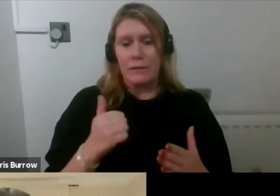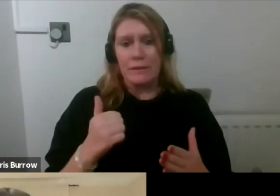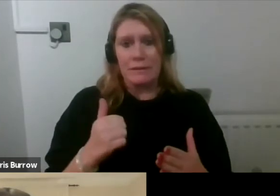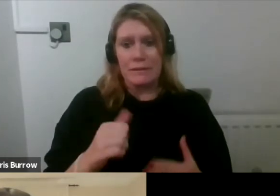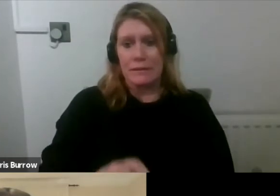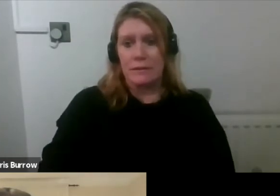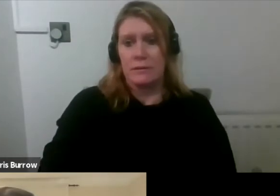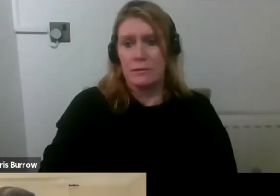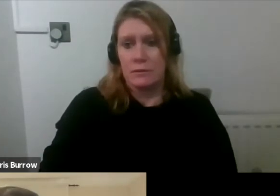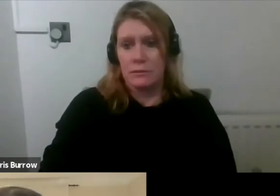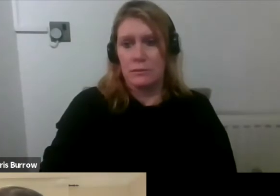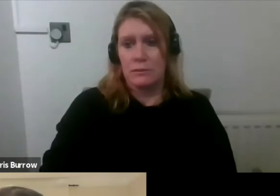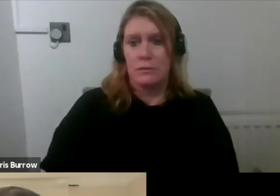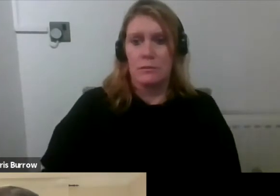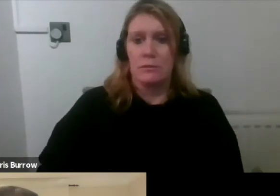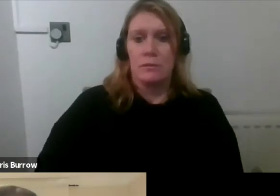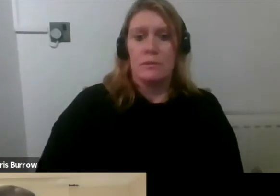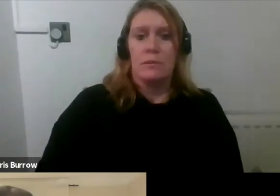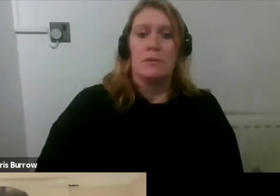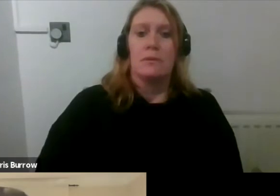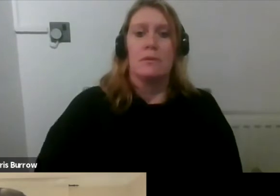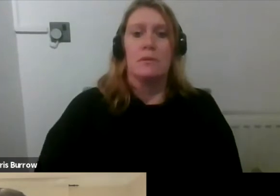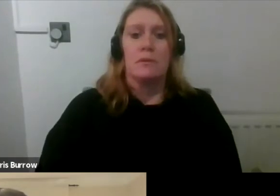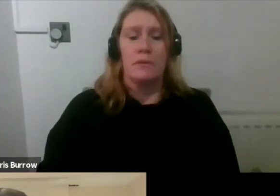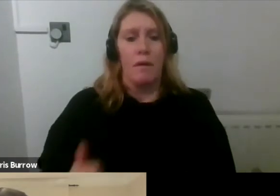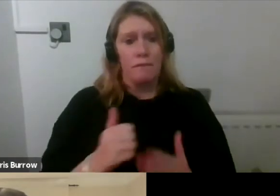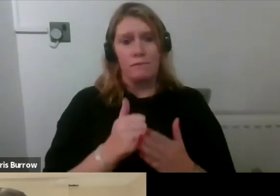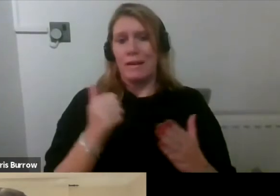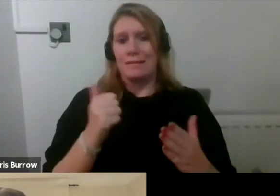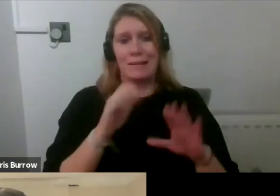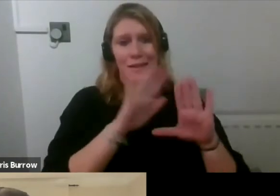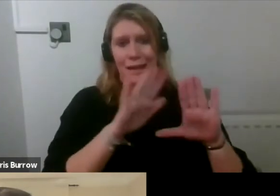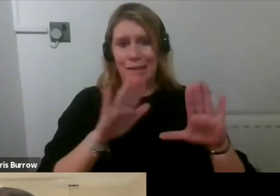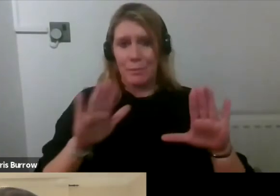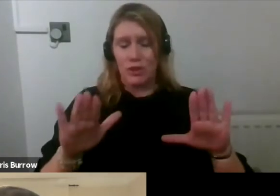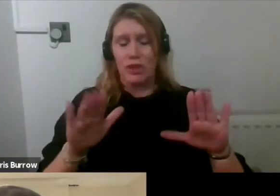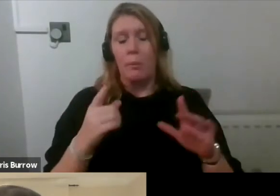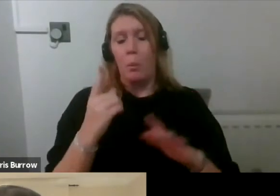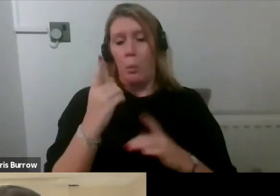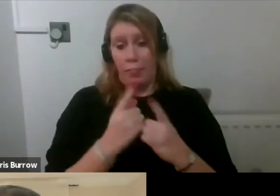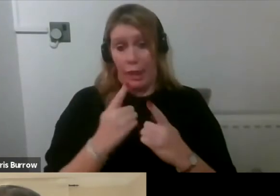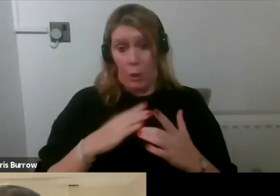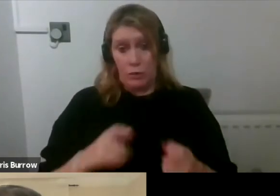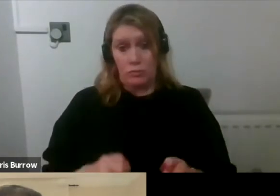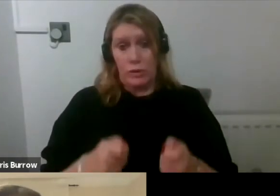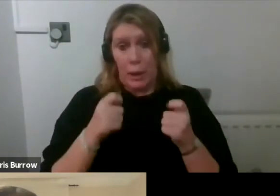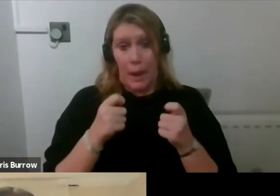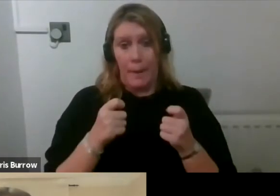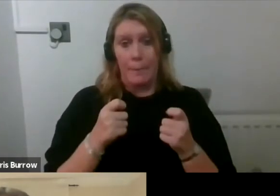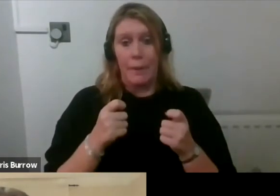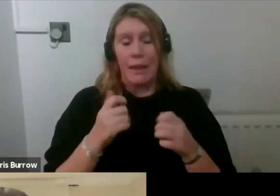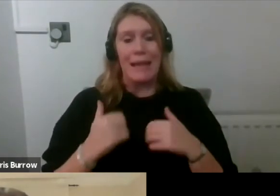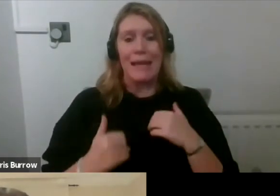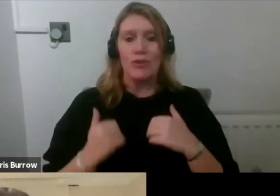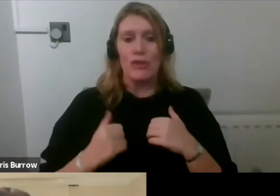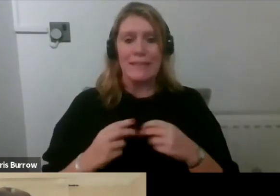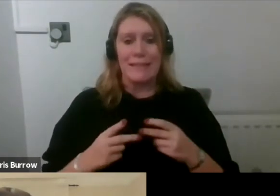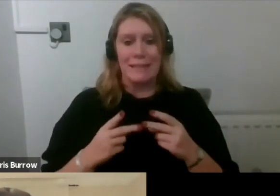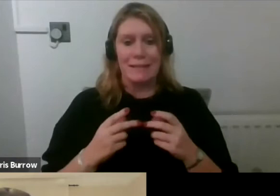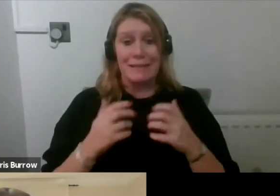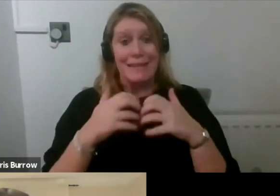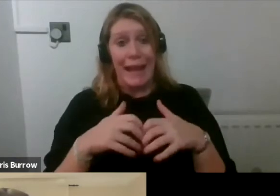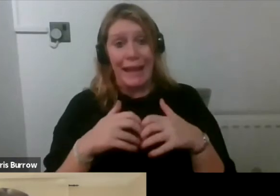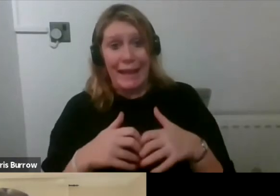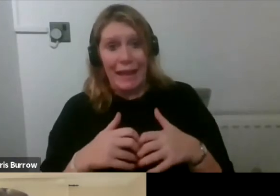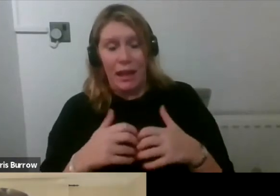move on, I just wanted to pick up that I thought was an interesting technique We always try, well, certainly in my own